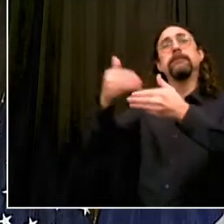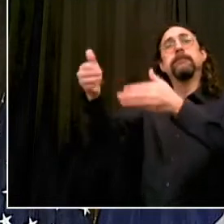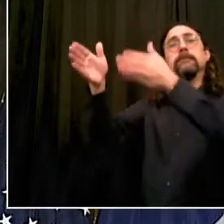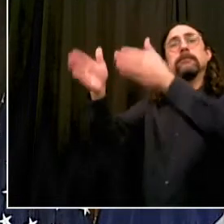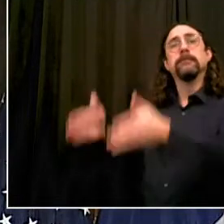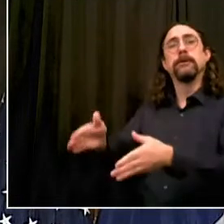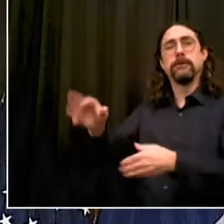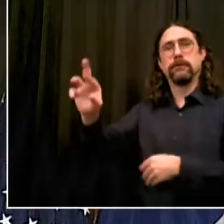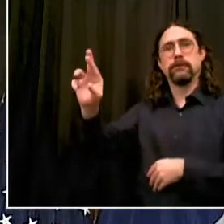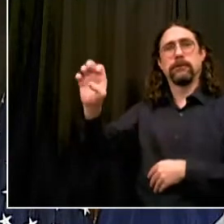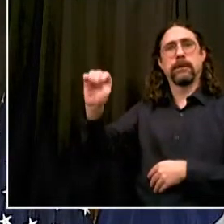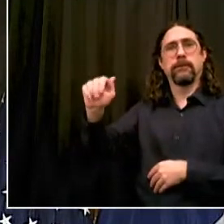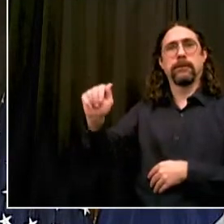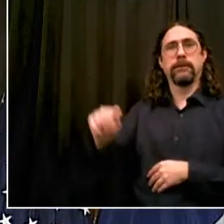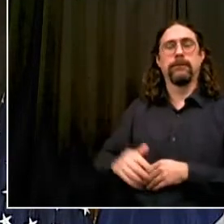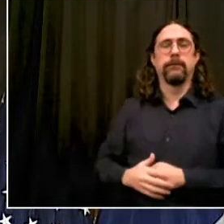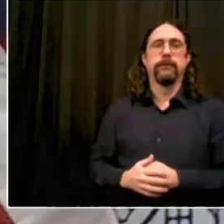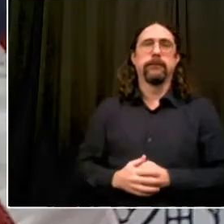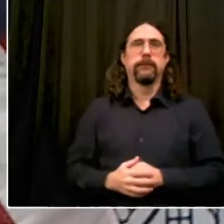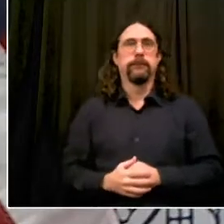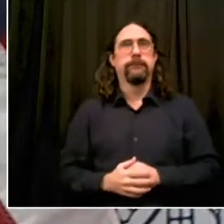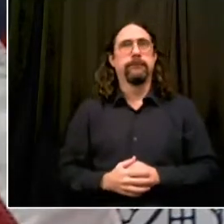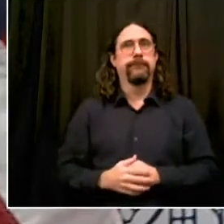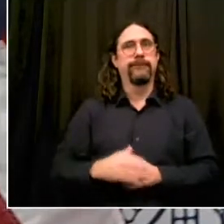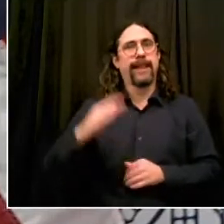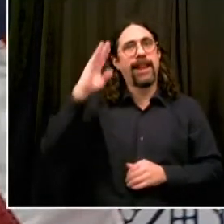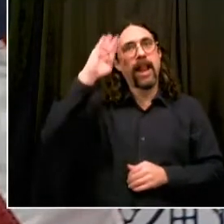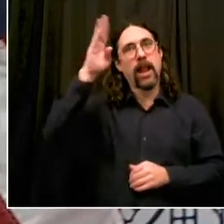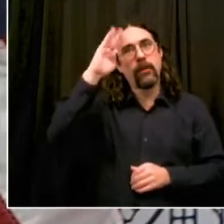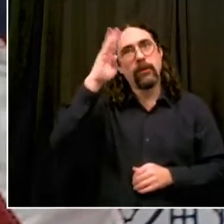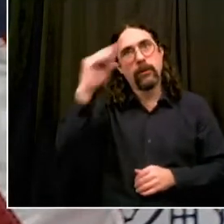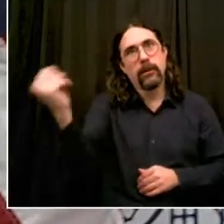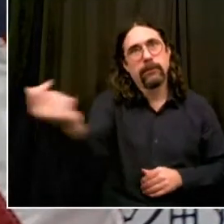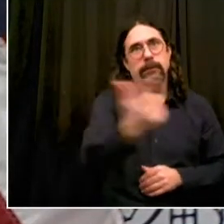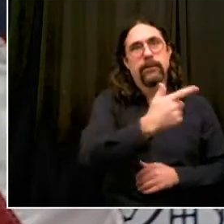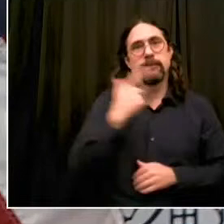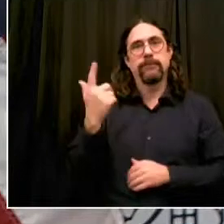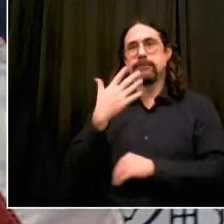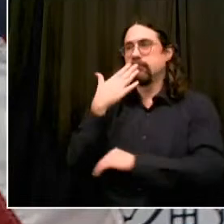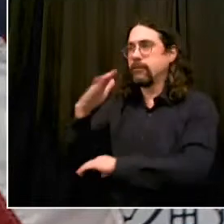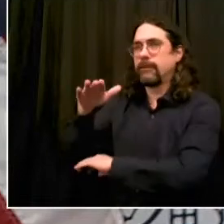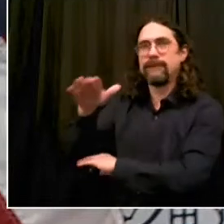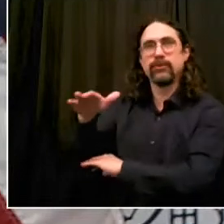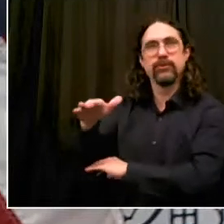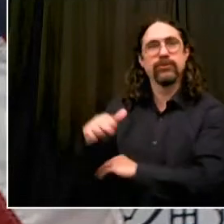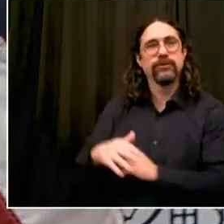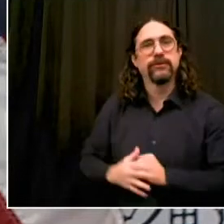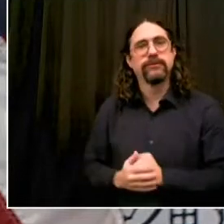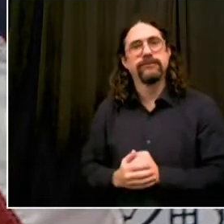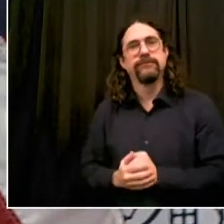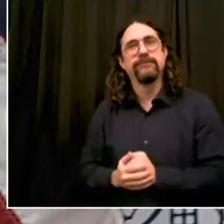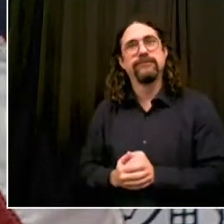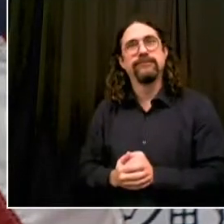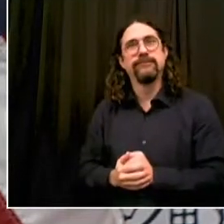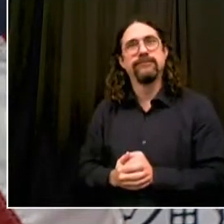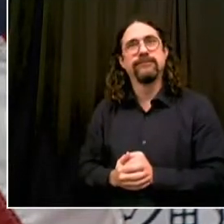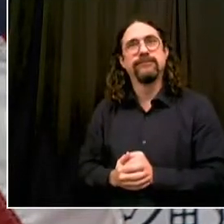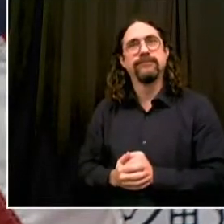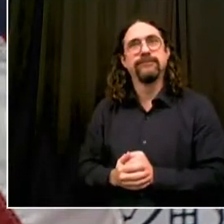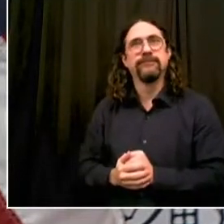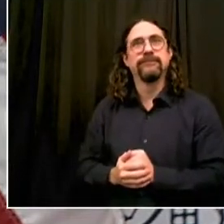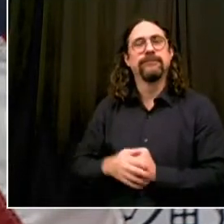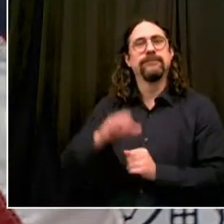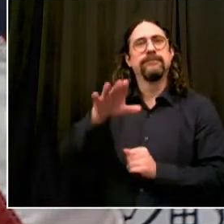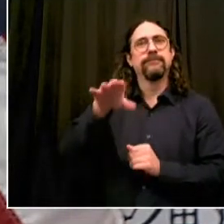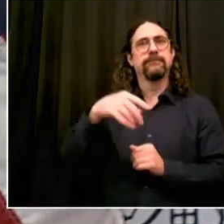Hi, everyone. Good morning, good afternoon, I guess, almost. I just wanted to make sure I understood, just now that there's going to